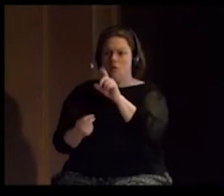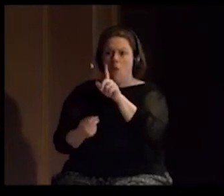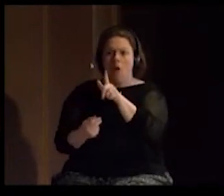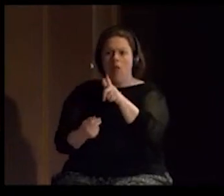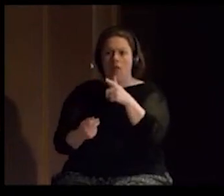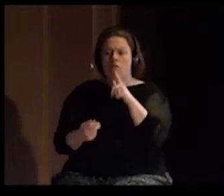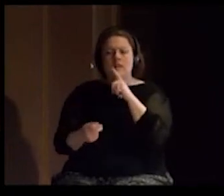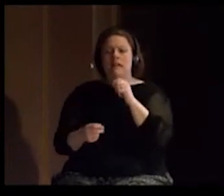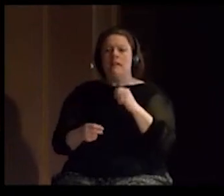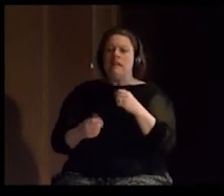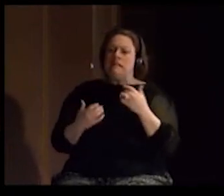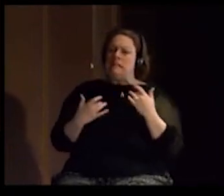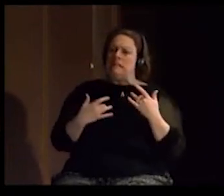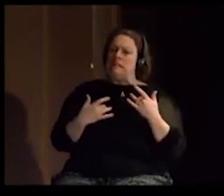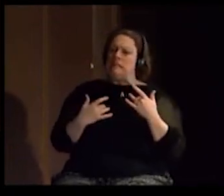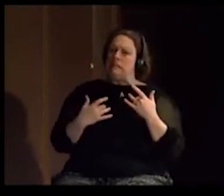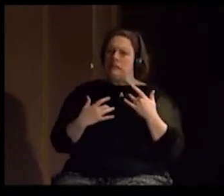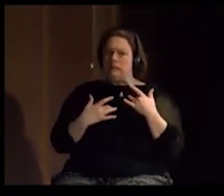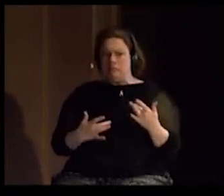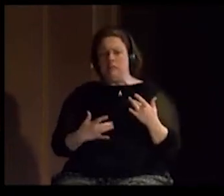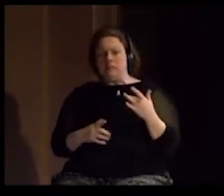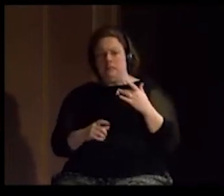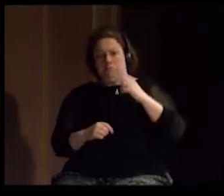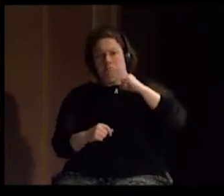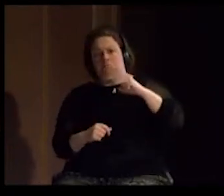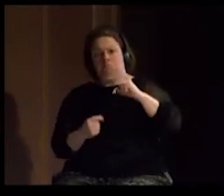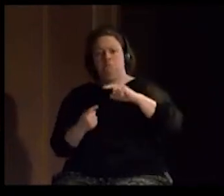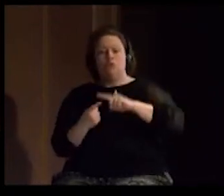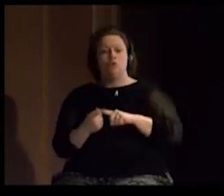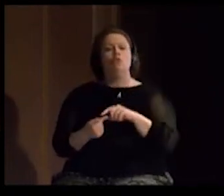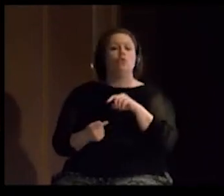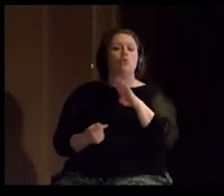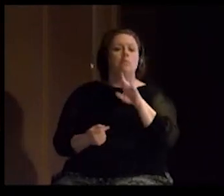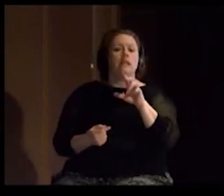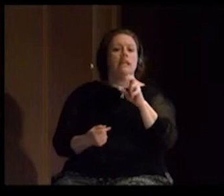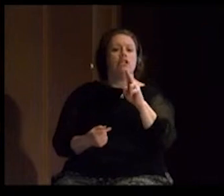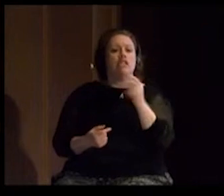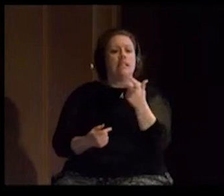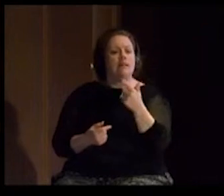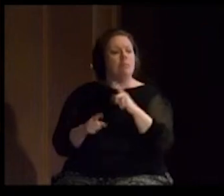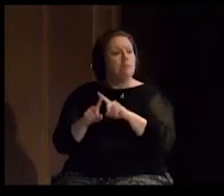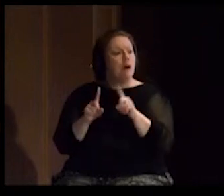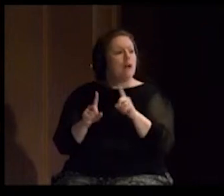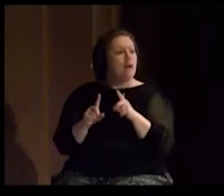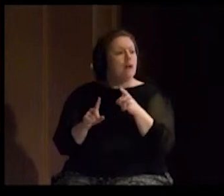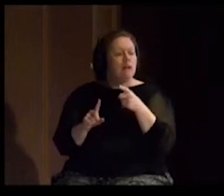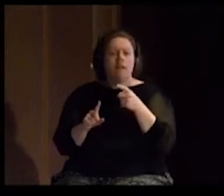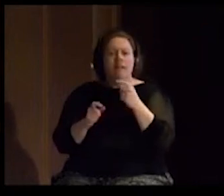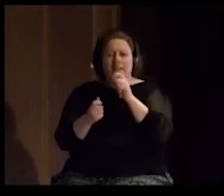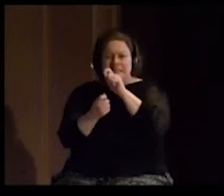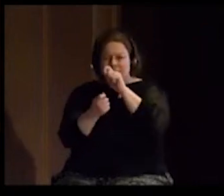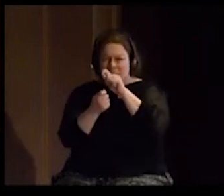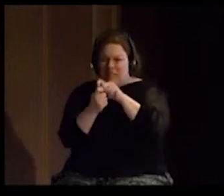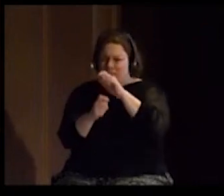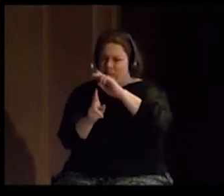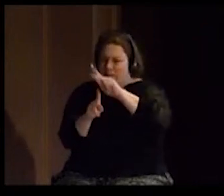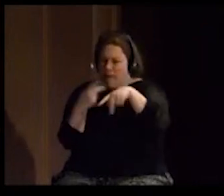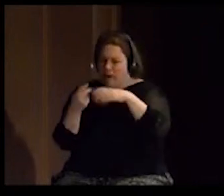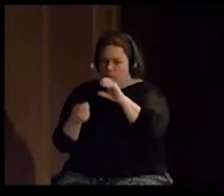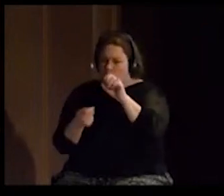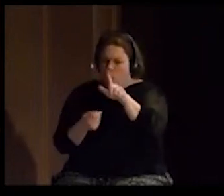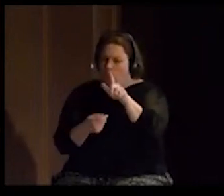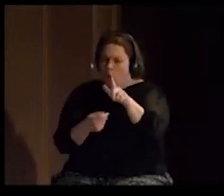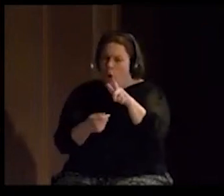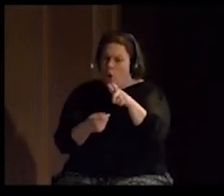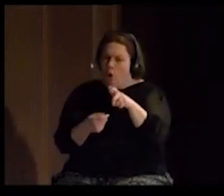bleaching events, but we have, if you're familiar with coral, Pavona and agaricid coral. It's more like an encrusting coral.